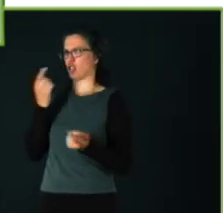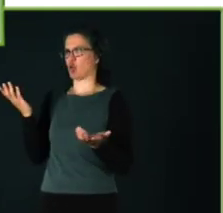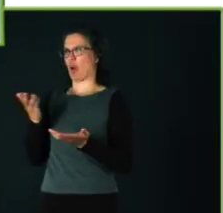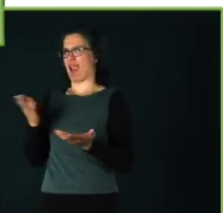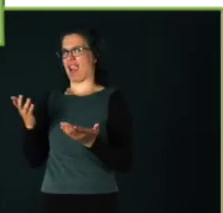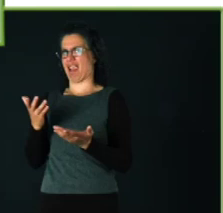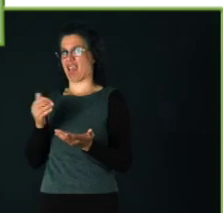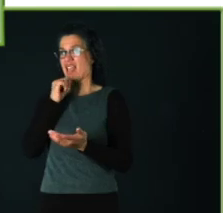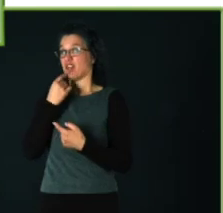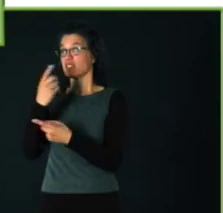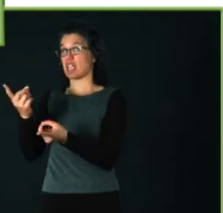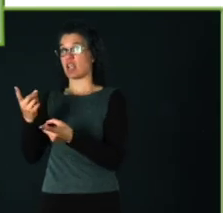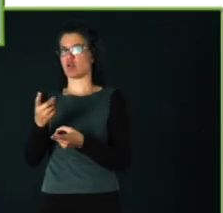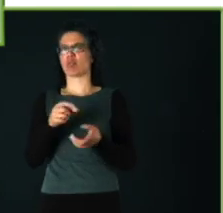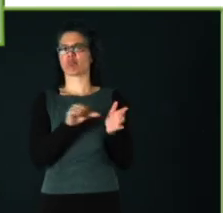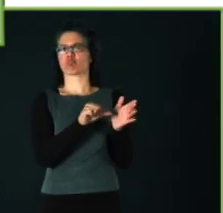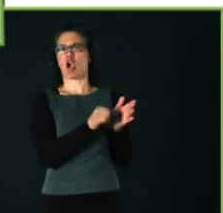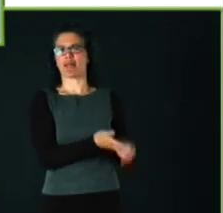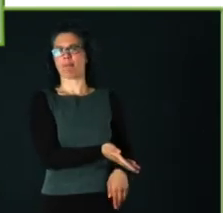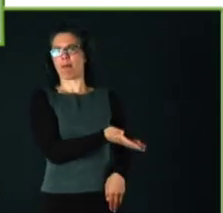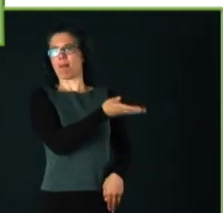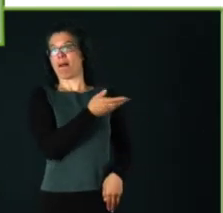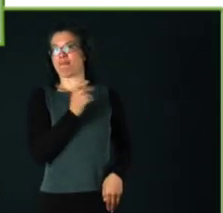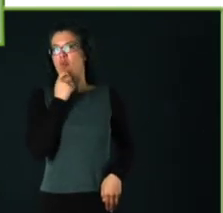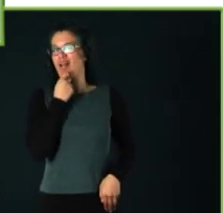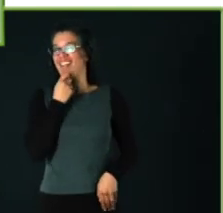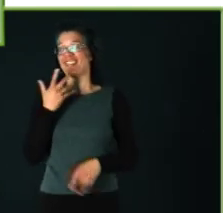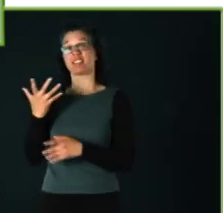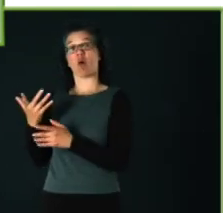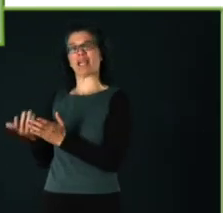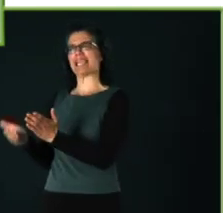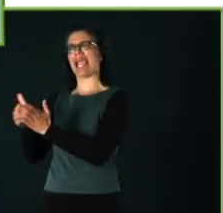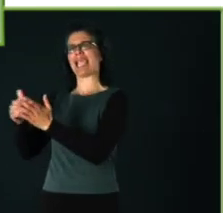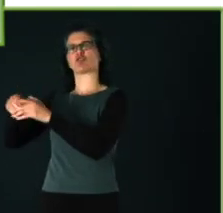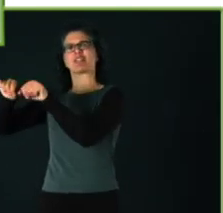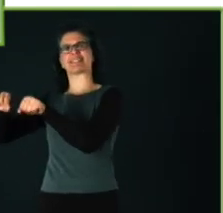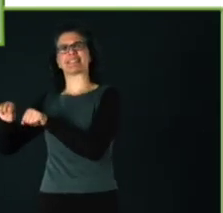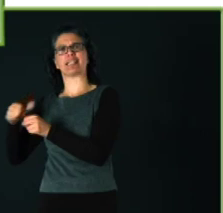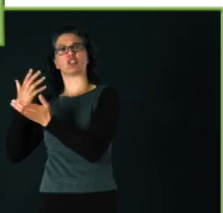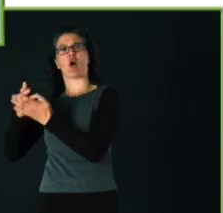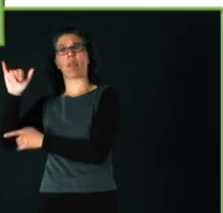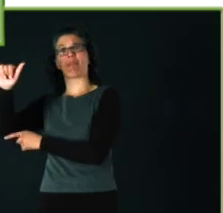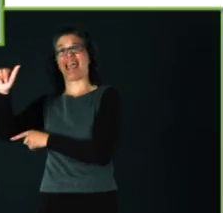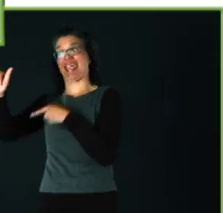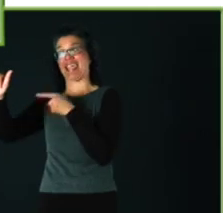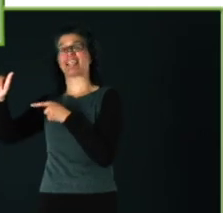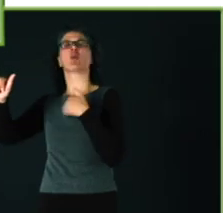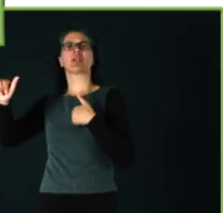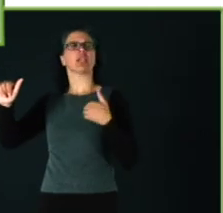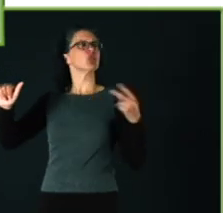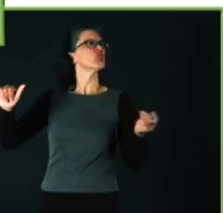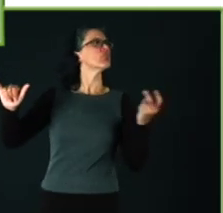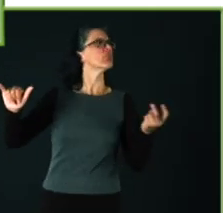it. But with the extra seats on the planes, well, I think we should go for safety and look for a new airport.